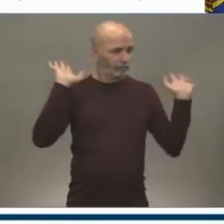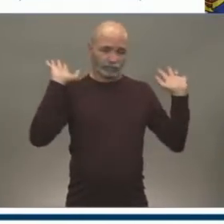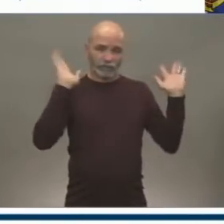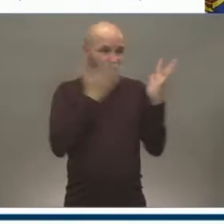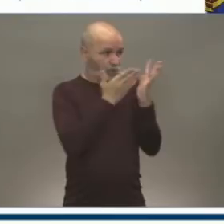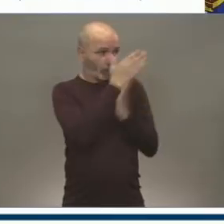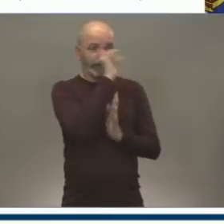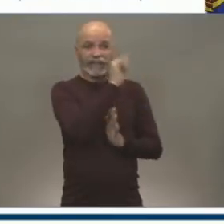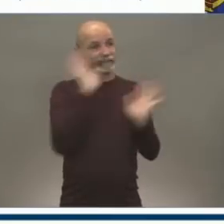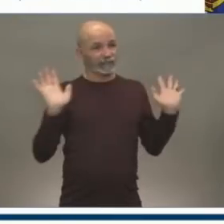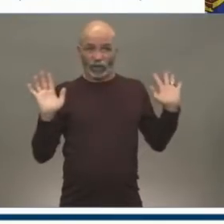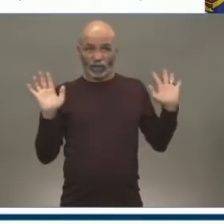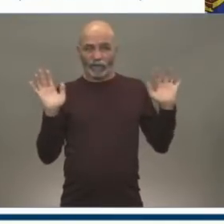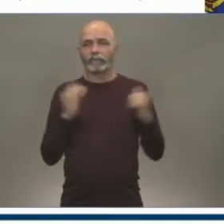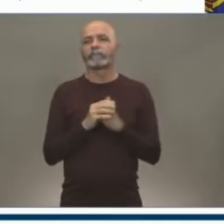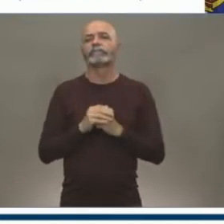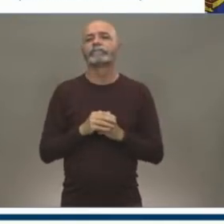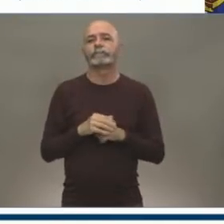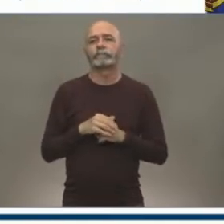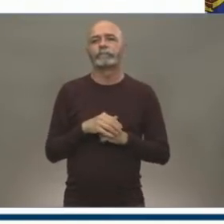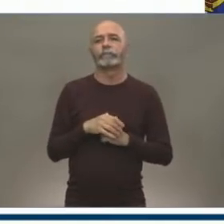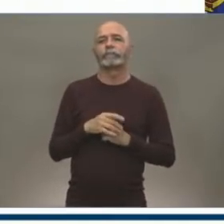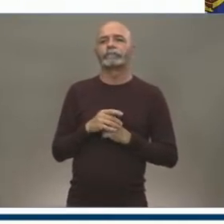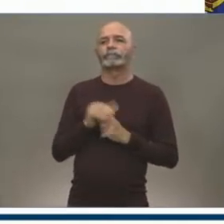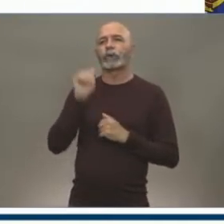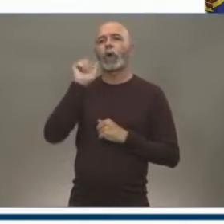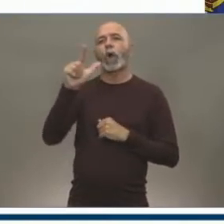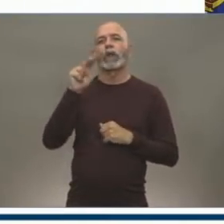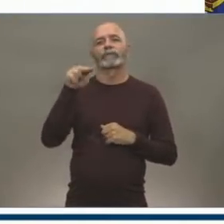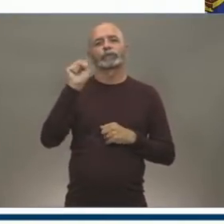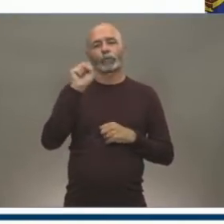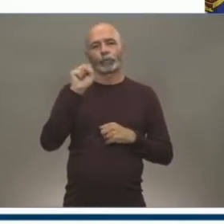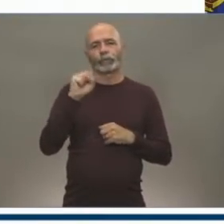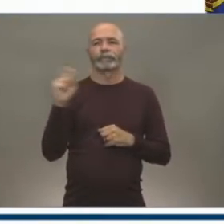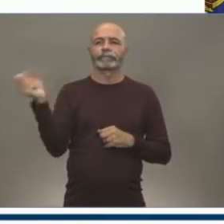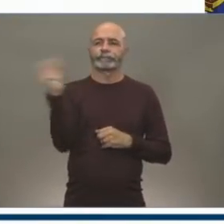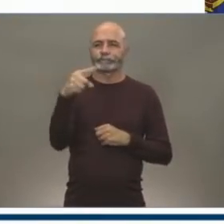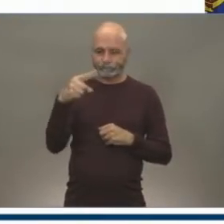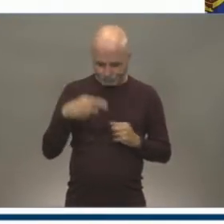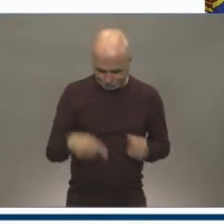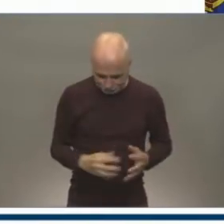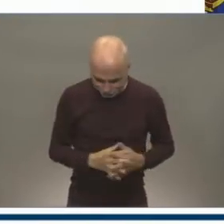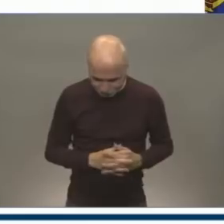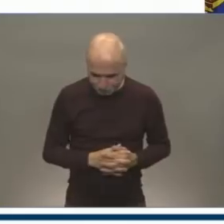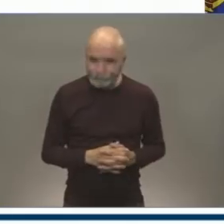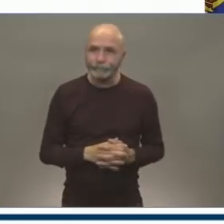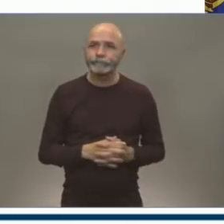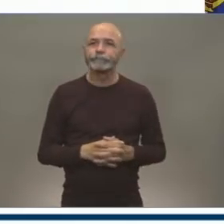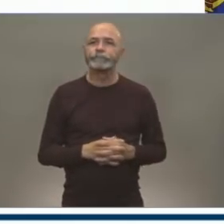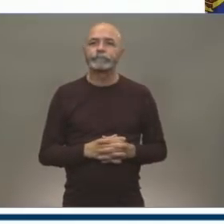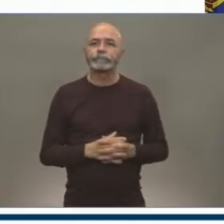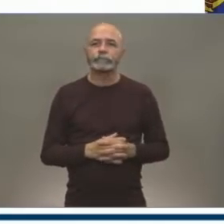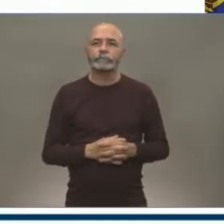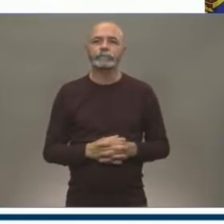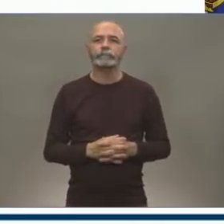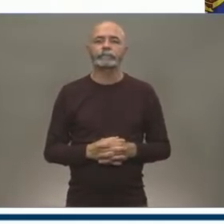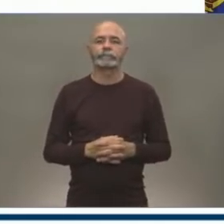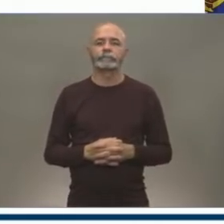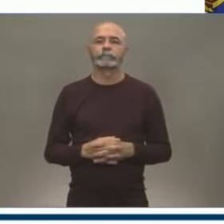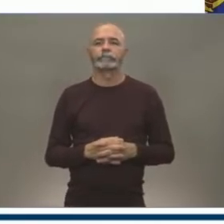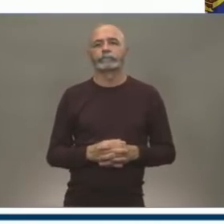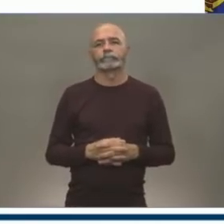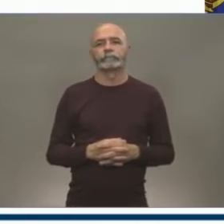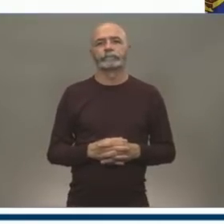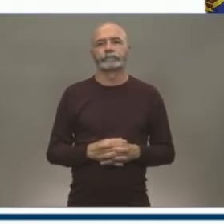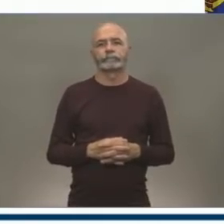Next, we'll go to Lindsay Armstrong from All Nova Scotia. Go ahead, Lindsay. Thank you. My first question would be for the